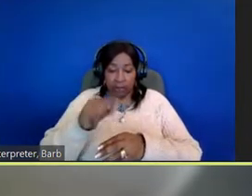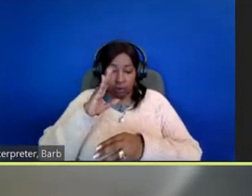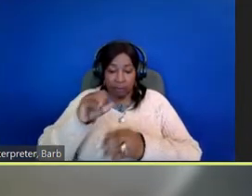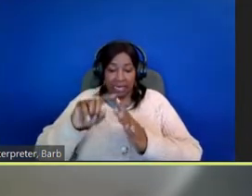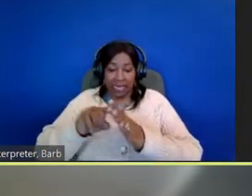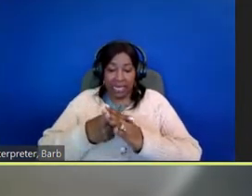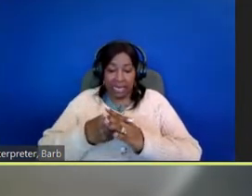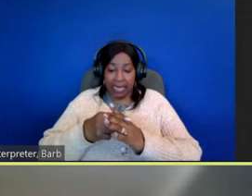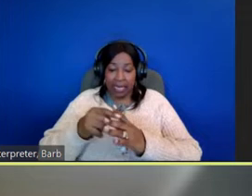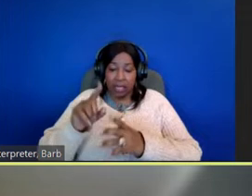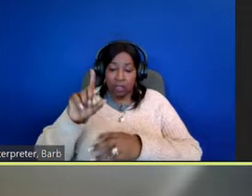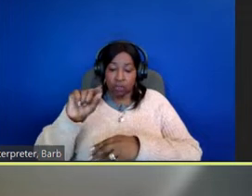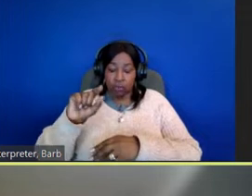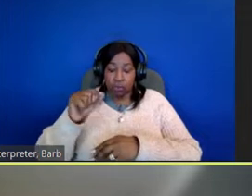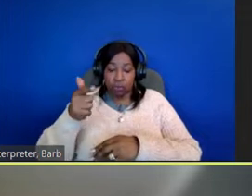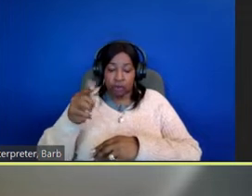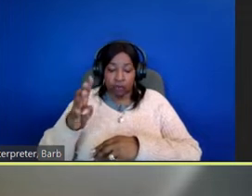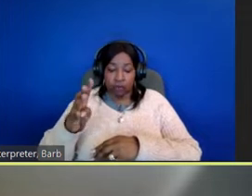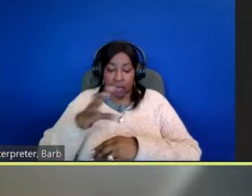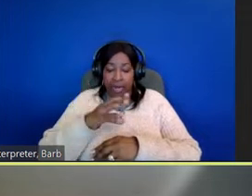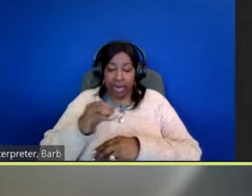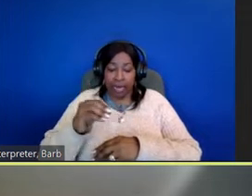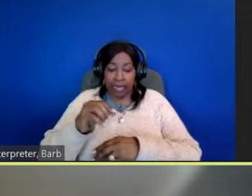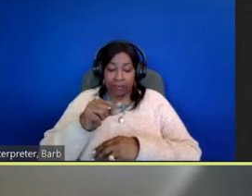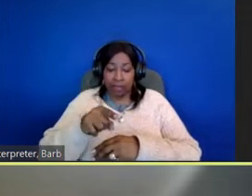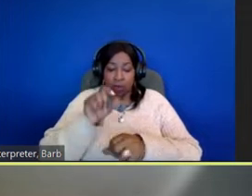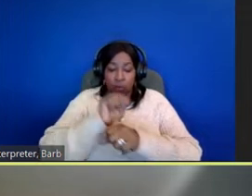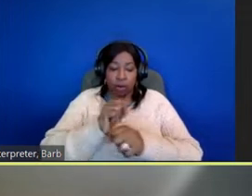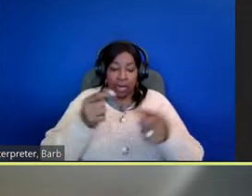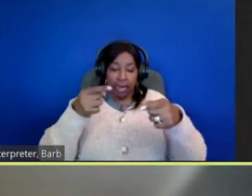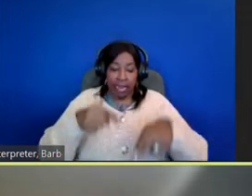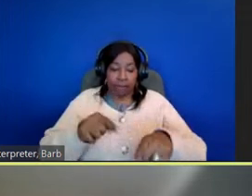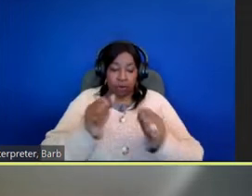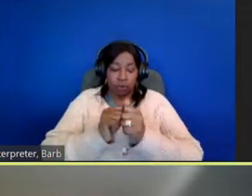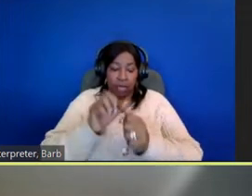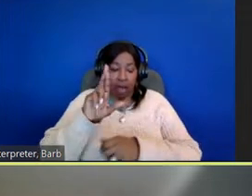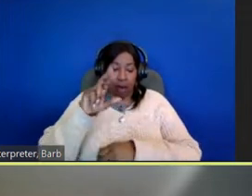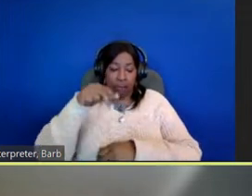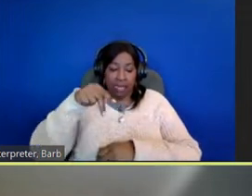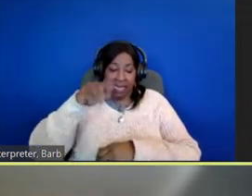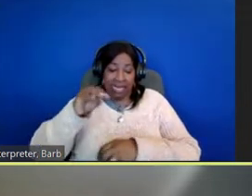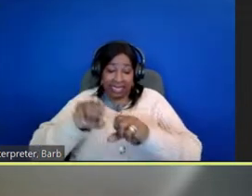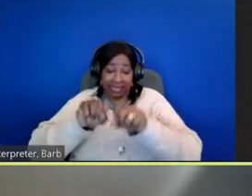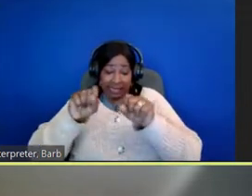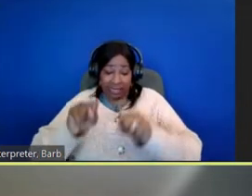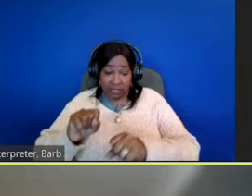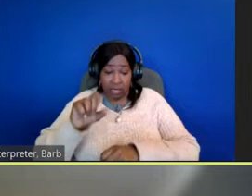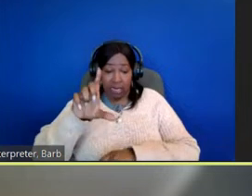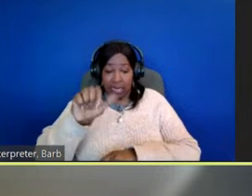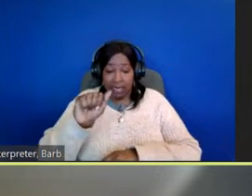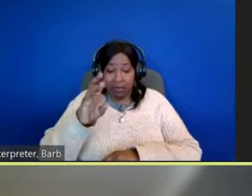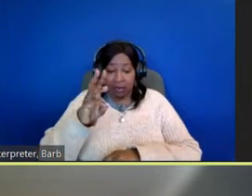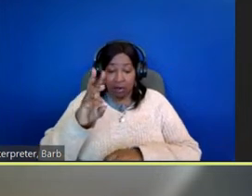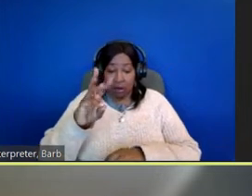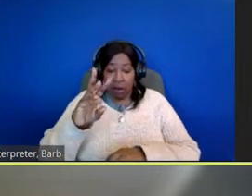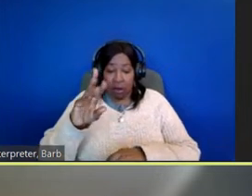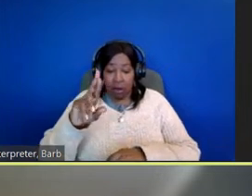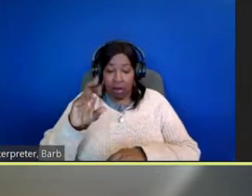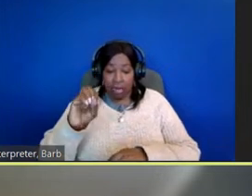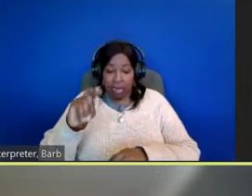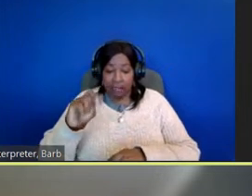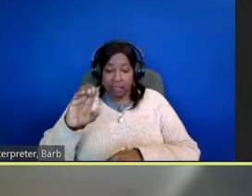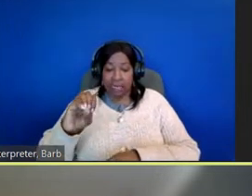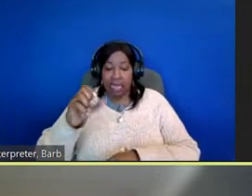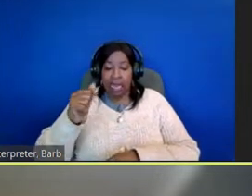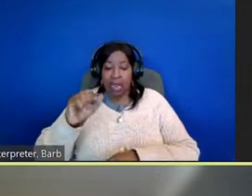And in coordination, there's work happening with the RPM stations with Lawrence, Argyle, Berwyn, and Bryn Mawr, which I think will be